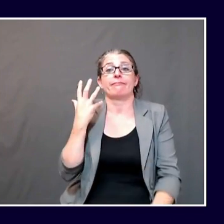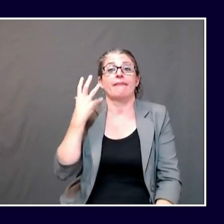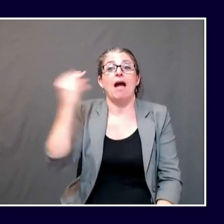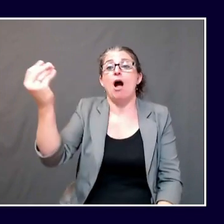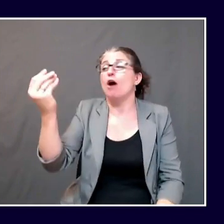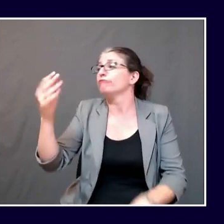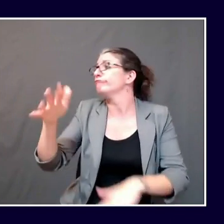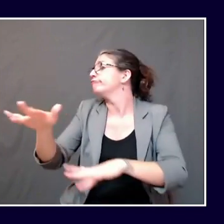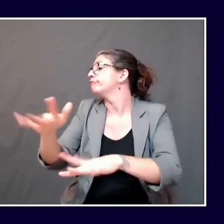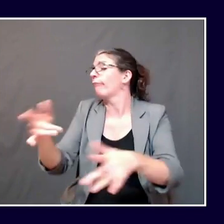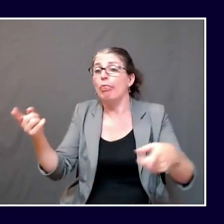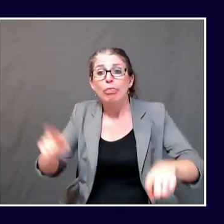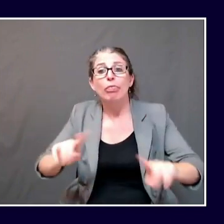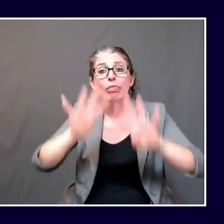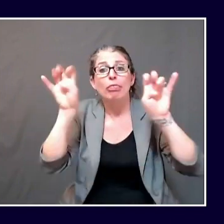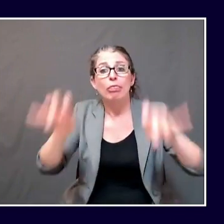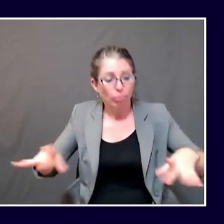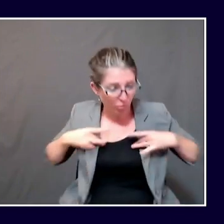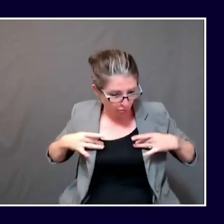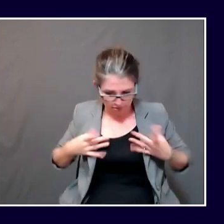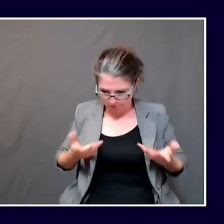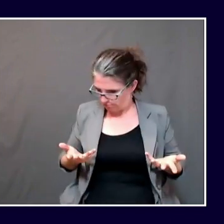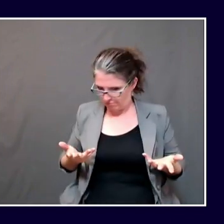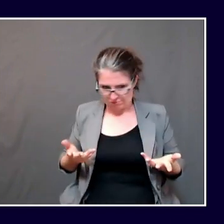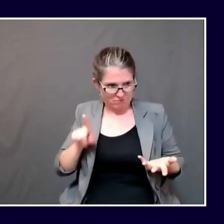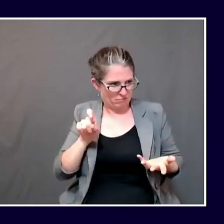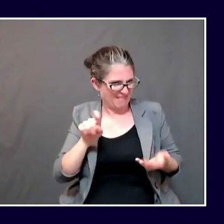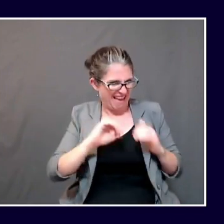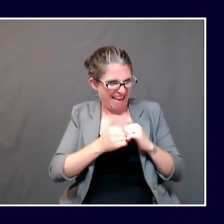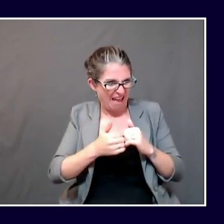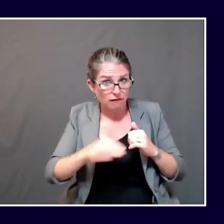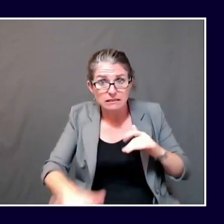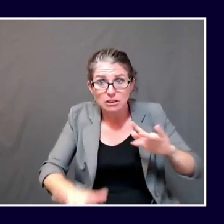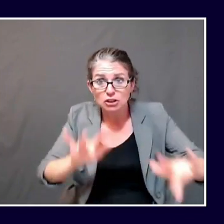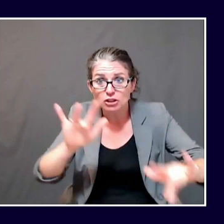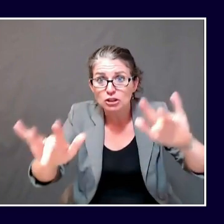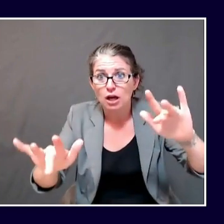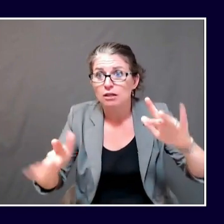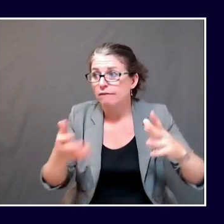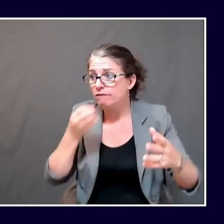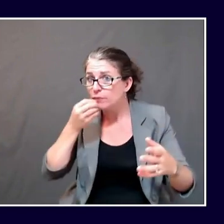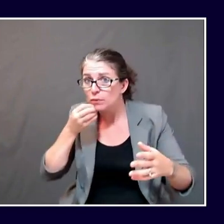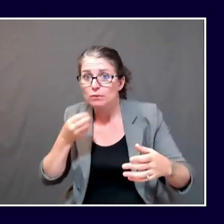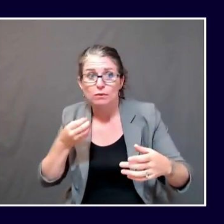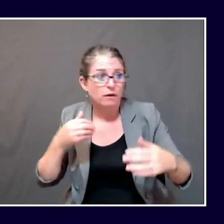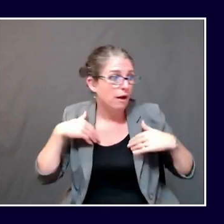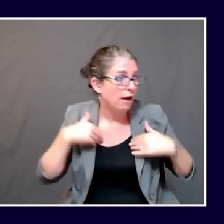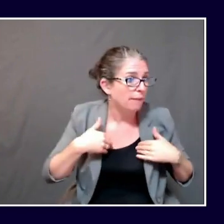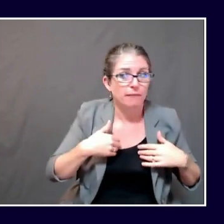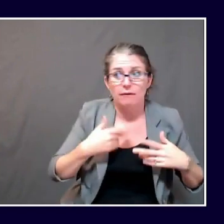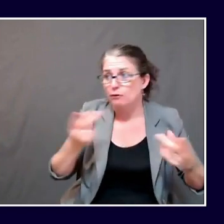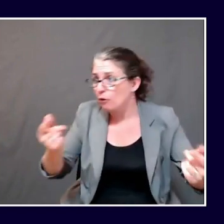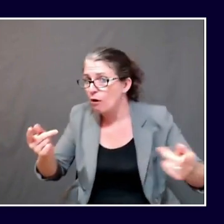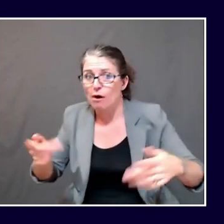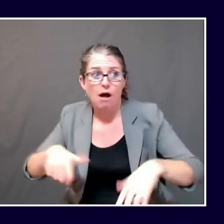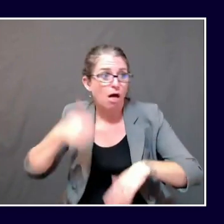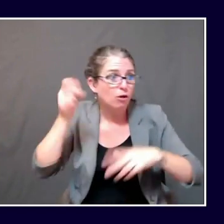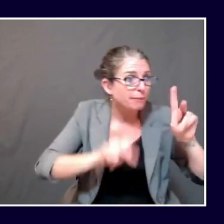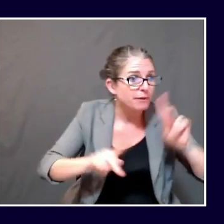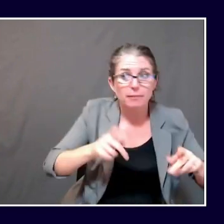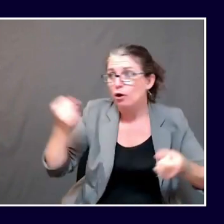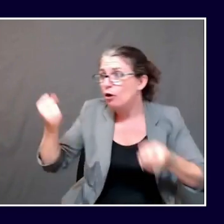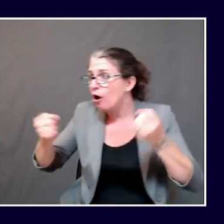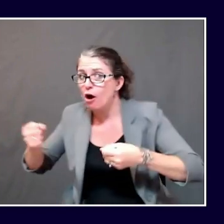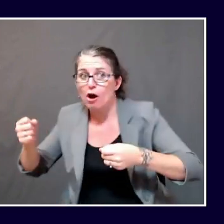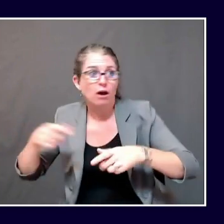Given that the data that I just shared are literally the last 14 days, it might take a little bit more data to try to get